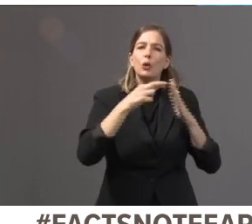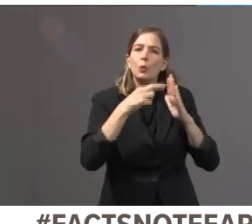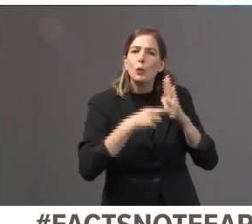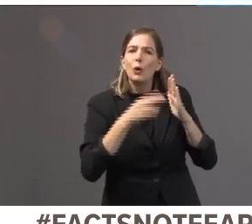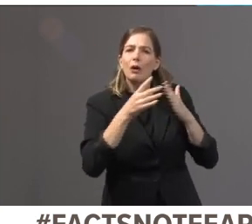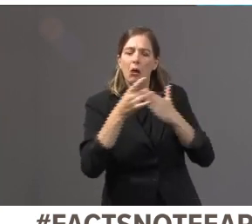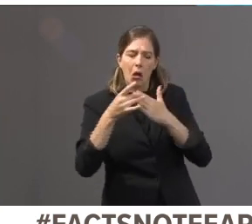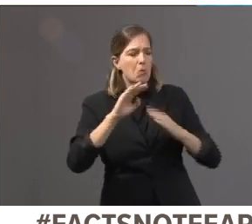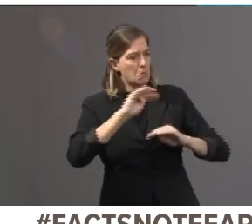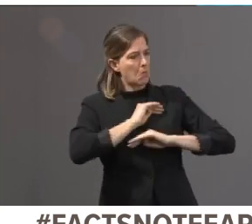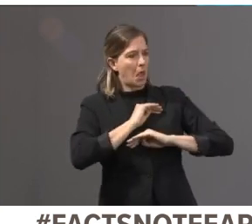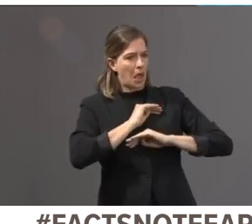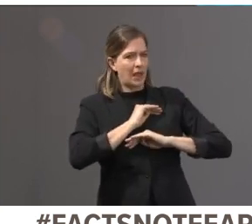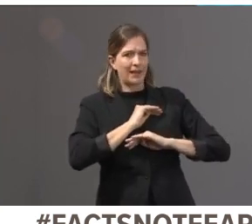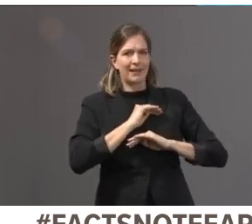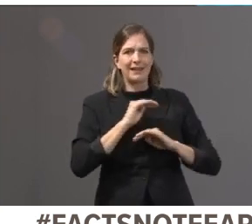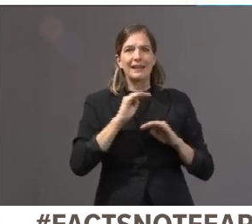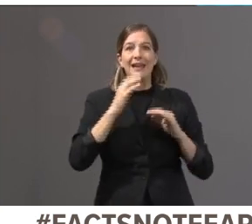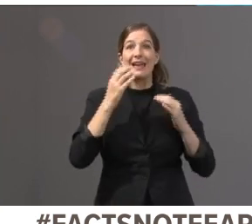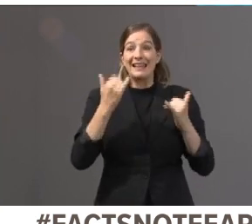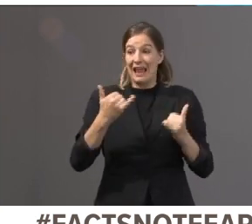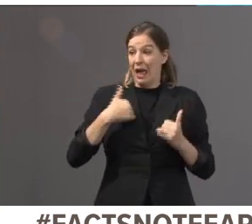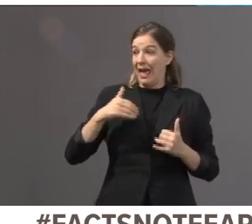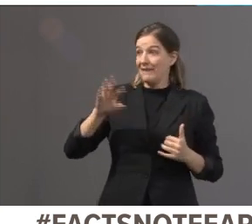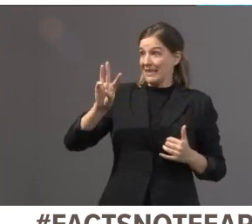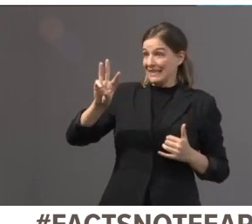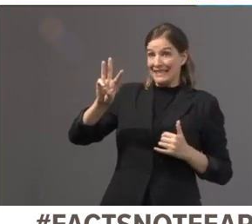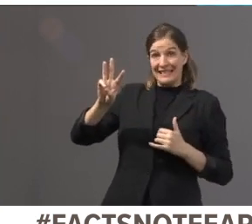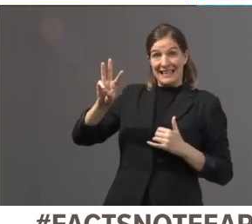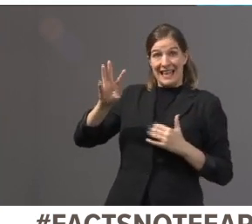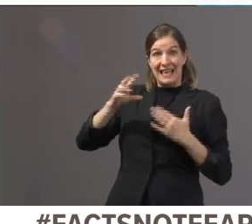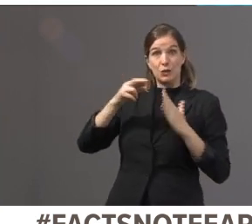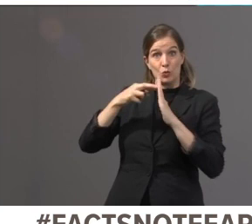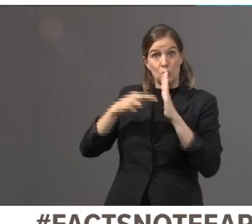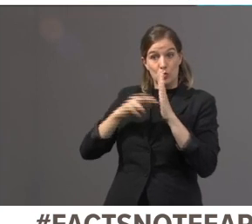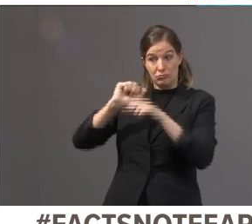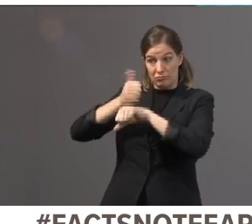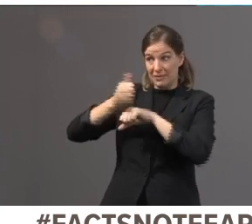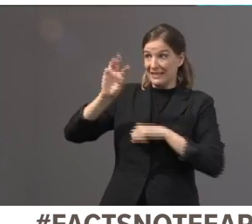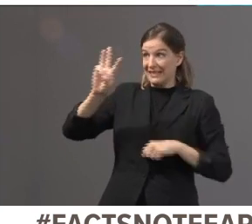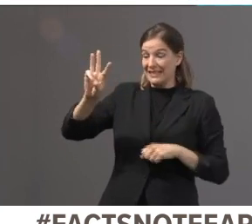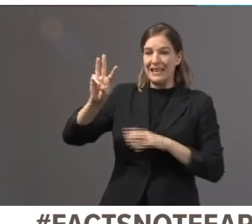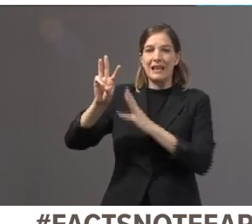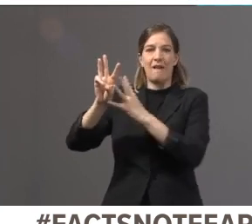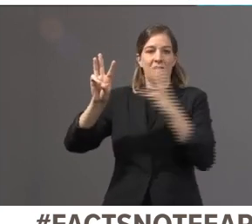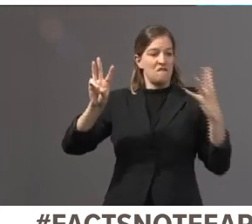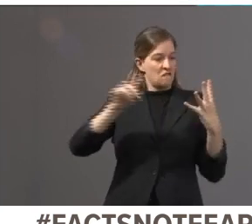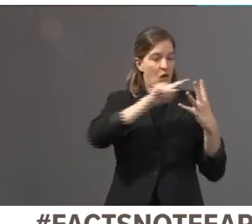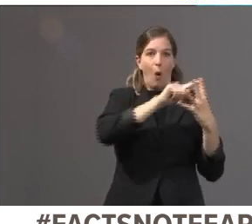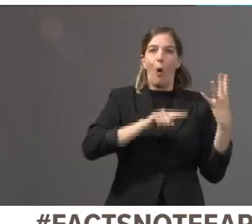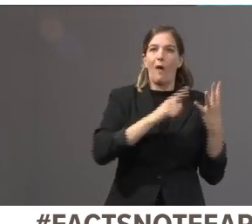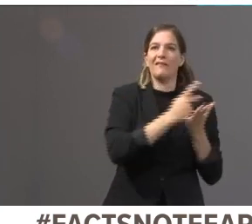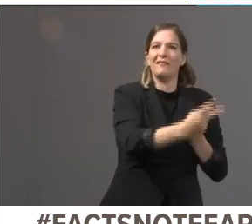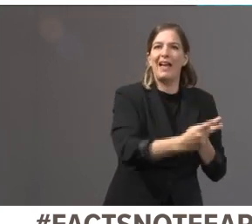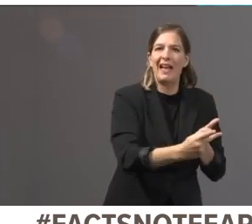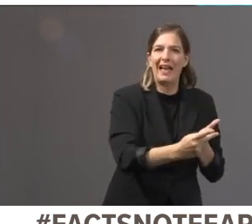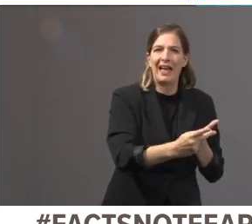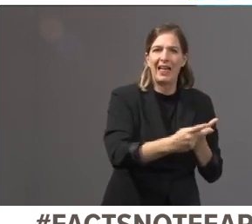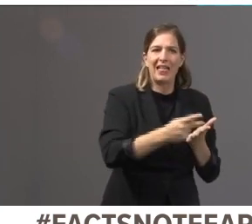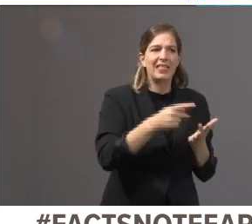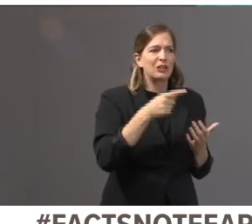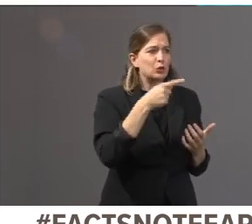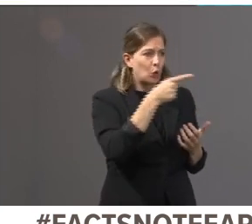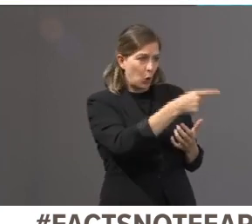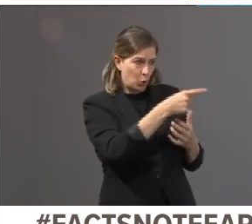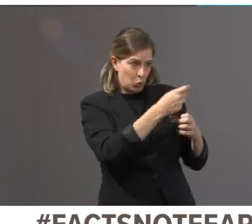address the latest coronavirus issues, and the big breaking news out of this press conference is that he is allowing each individual city